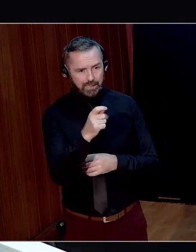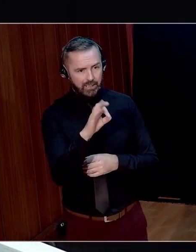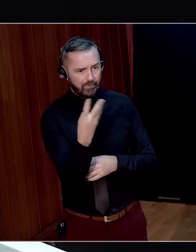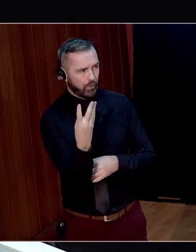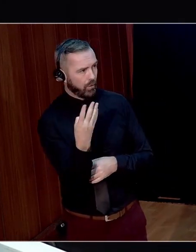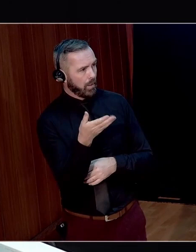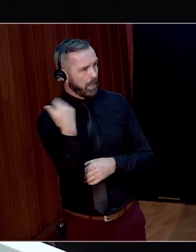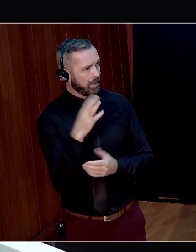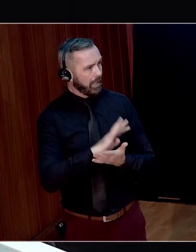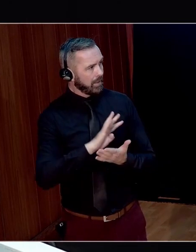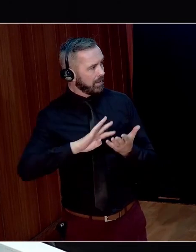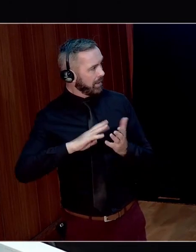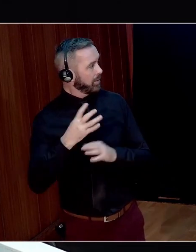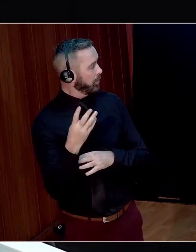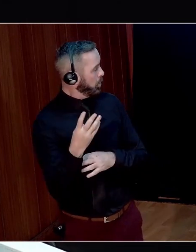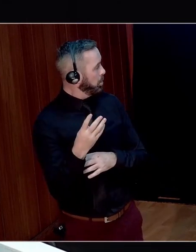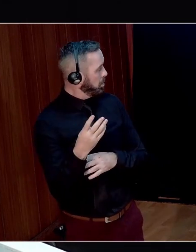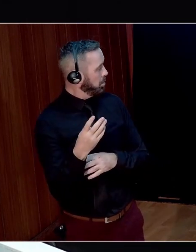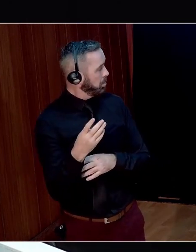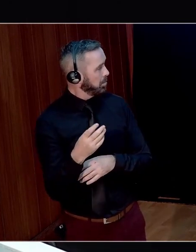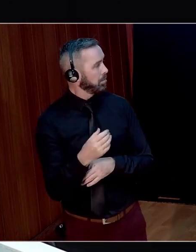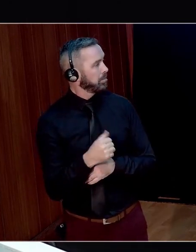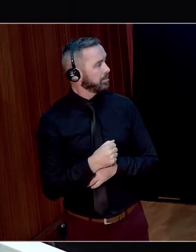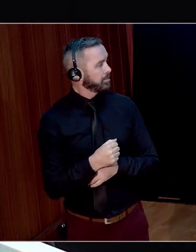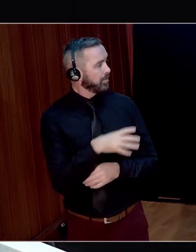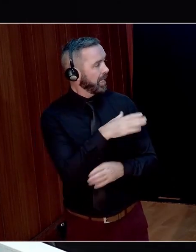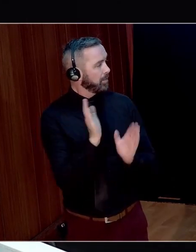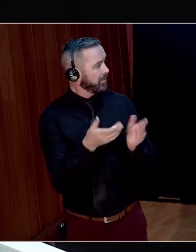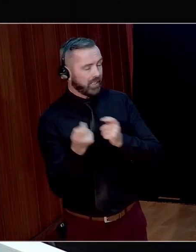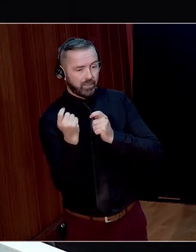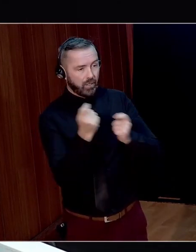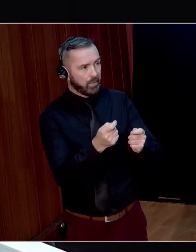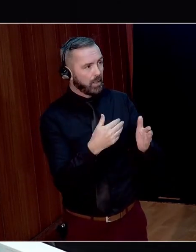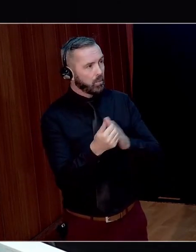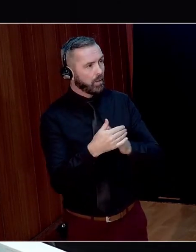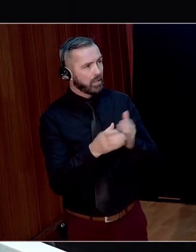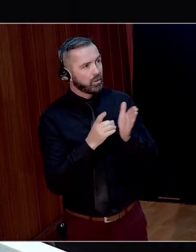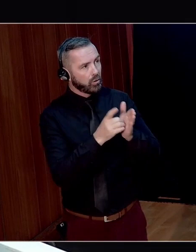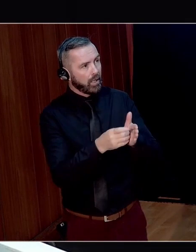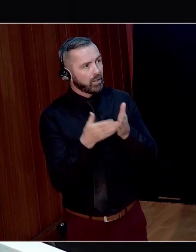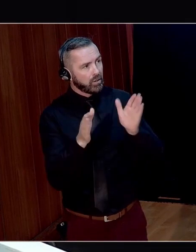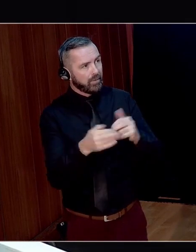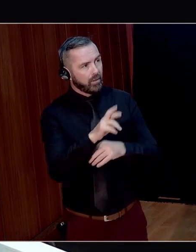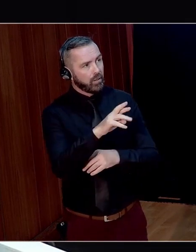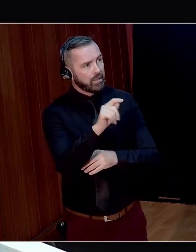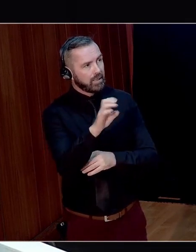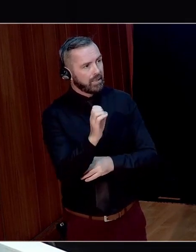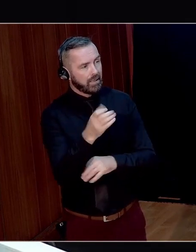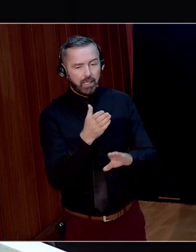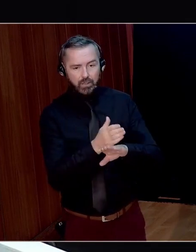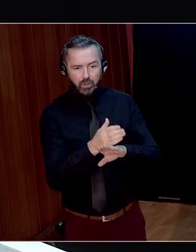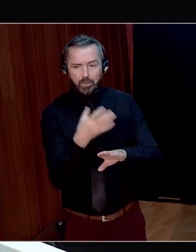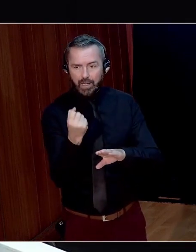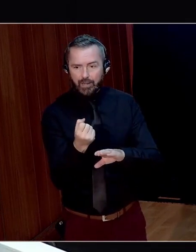in 1994, and he was nominated as the Director General of RTÉ, a